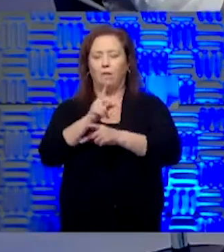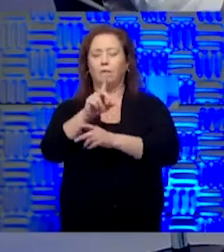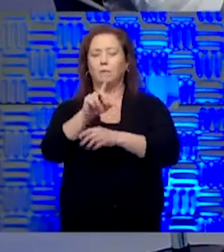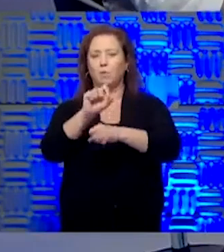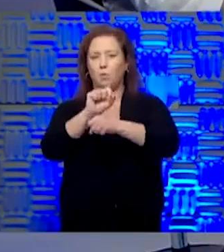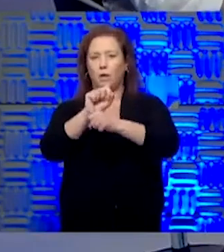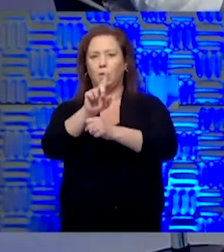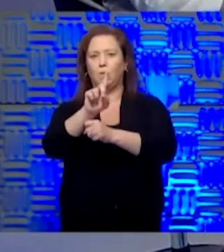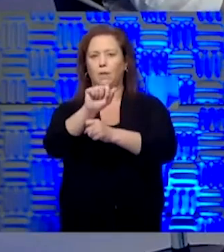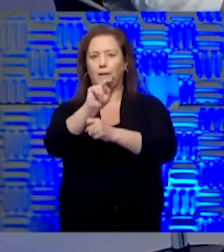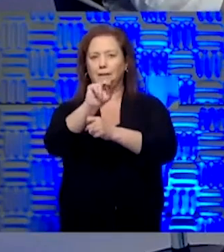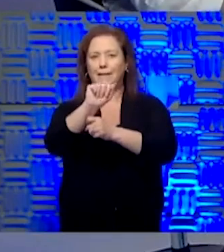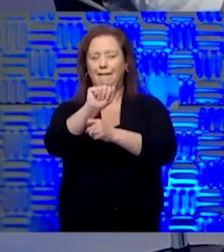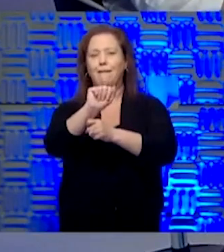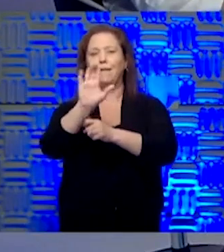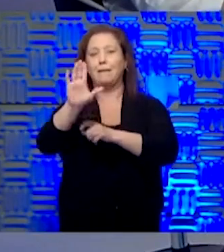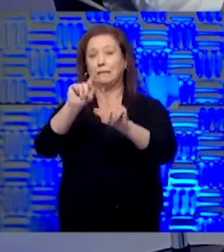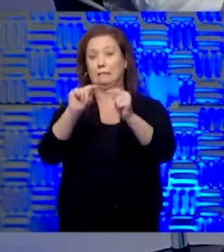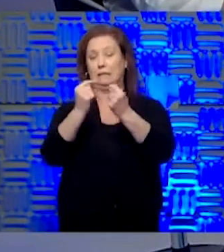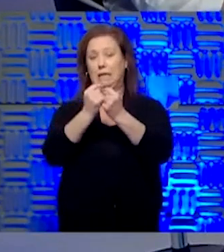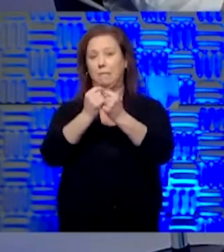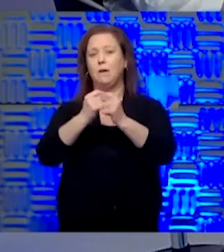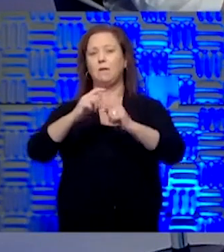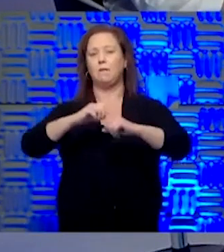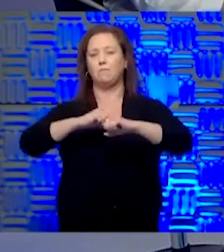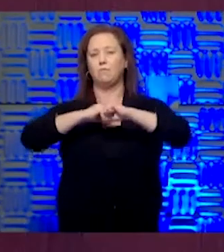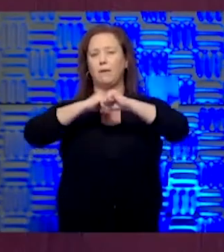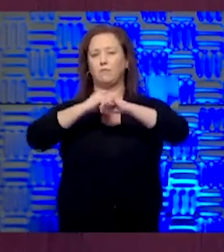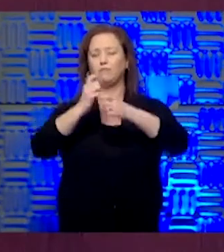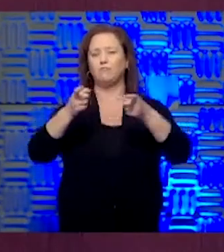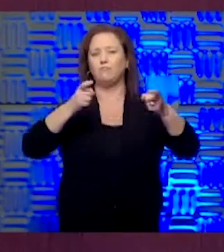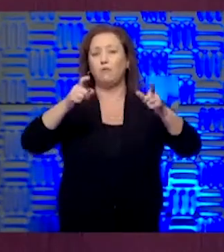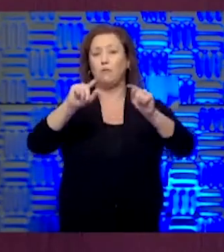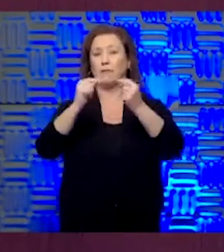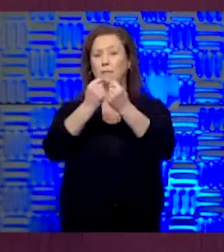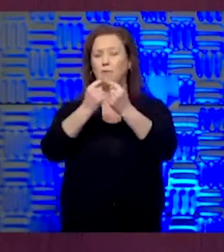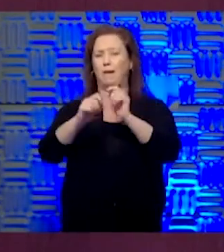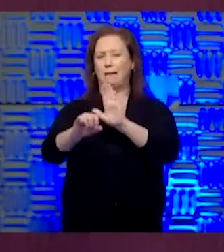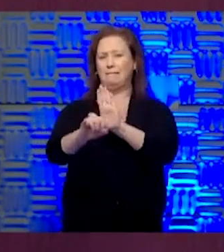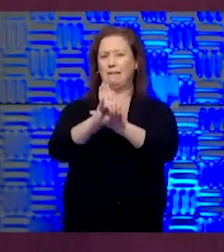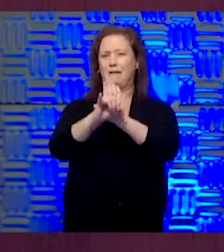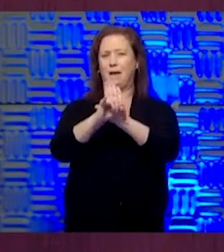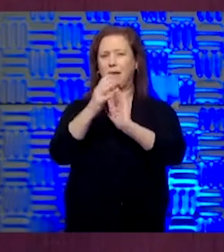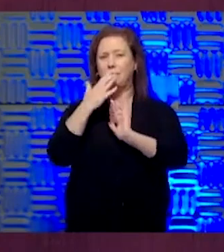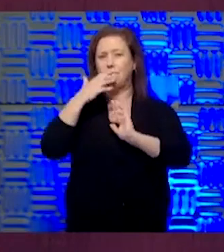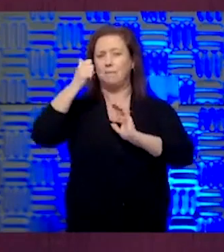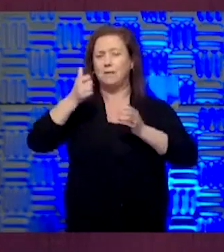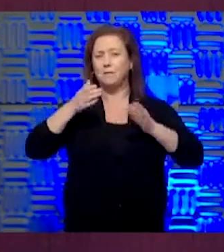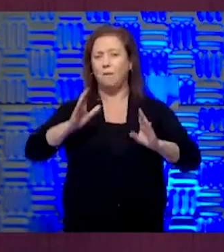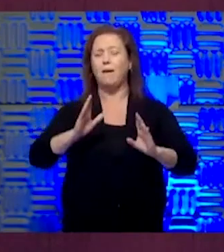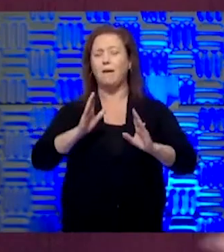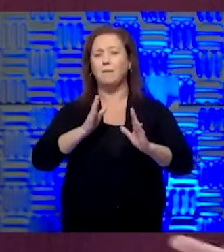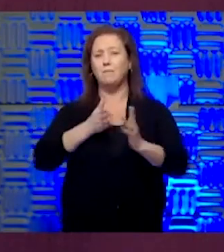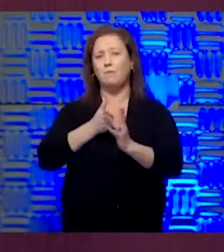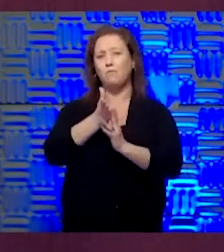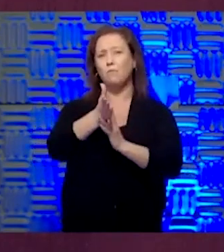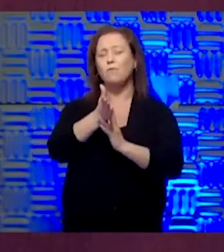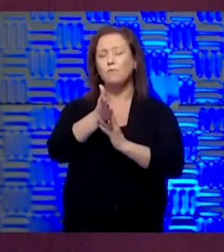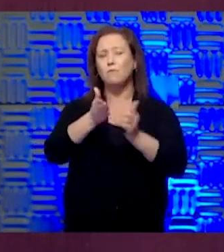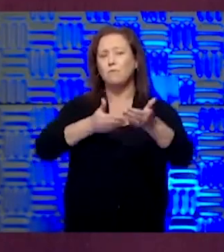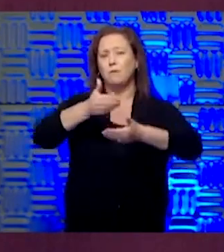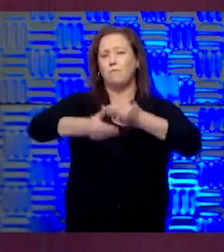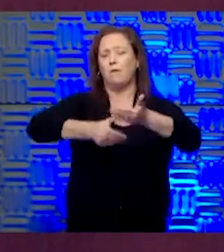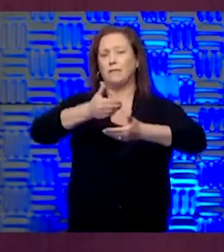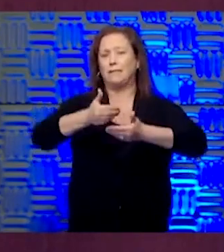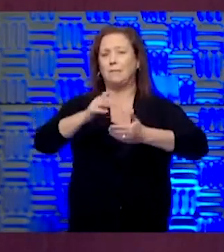team and our infection prevention and control teams to really identify the most ideal way to move patients through those type of environments, but those are the biggest challenges